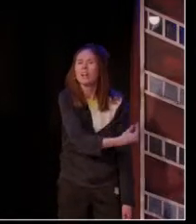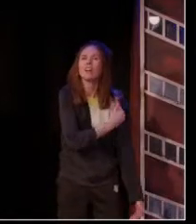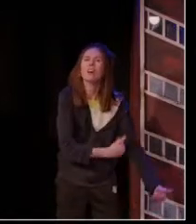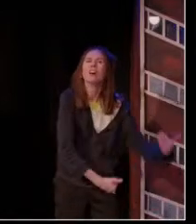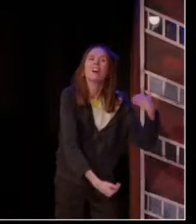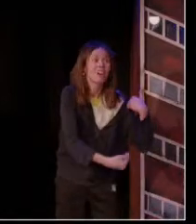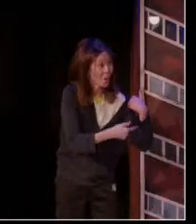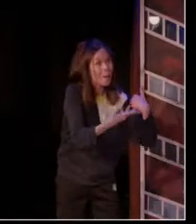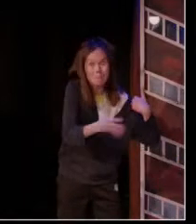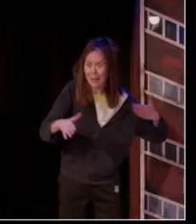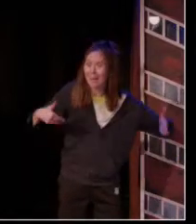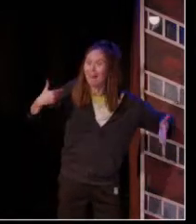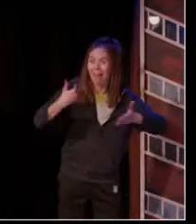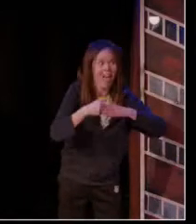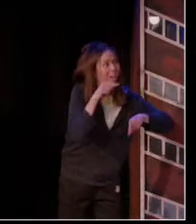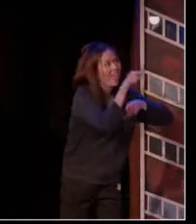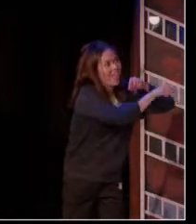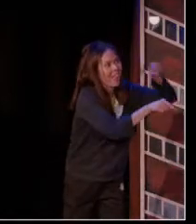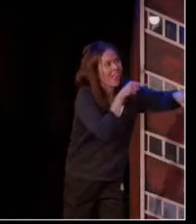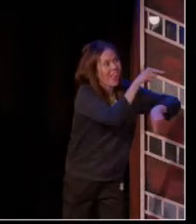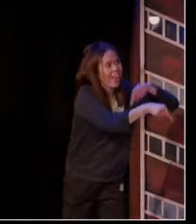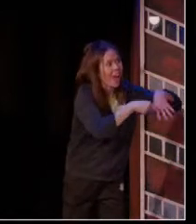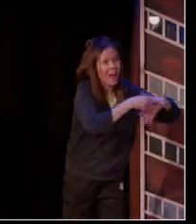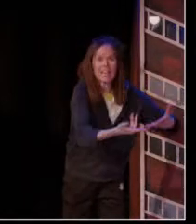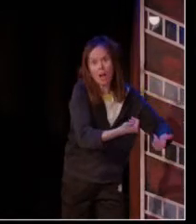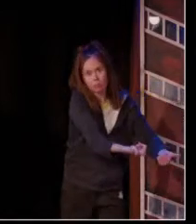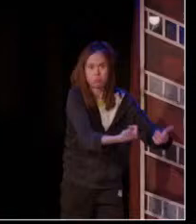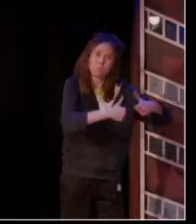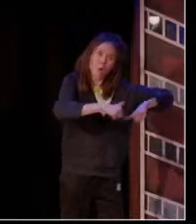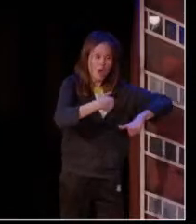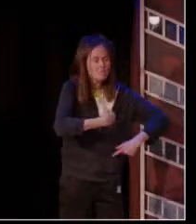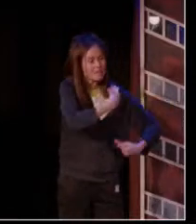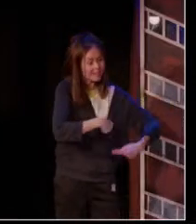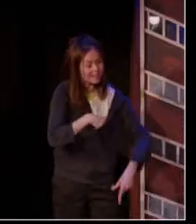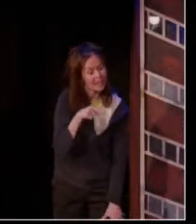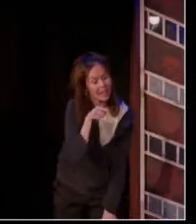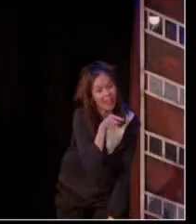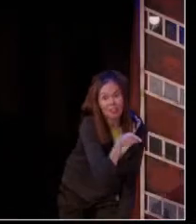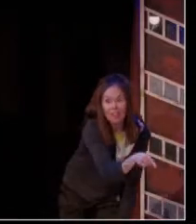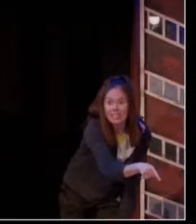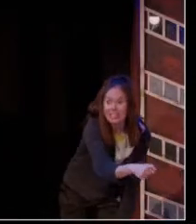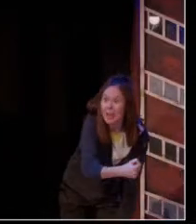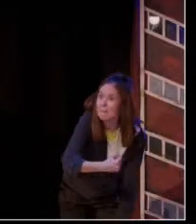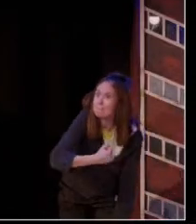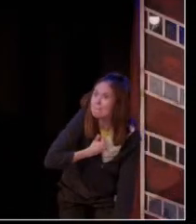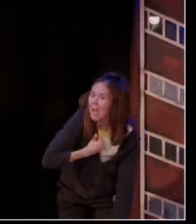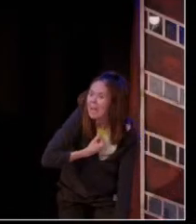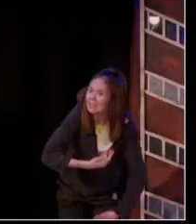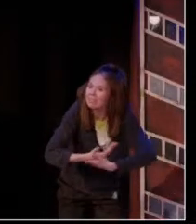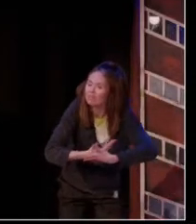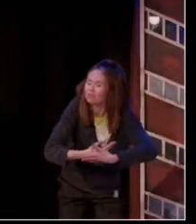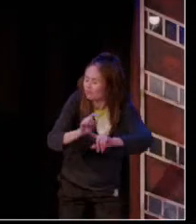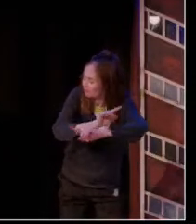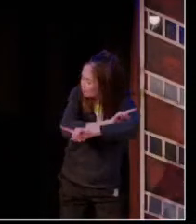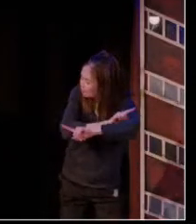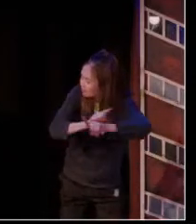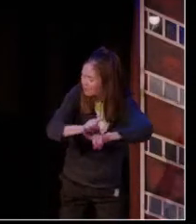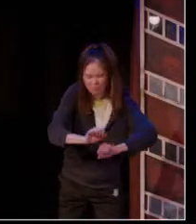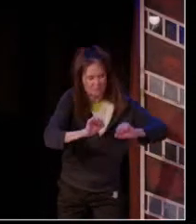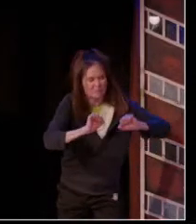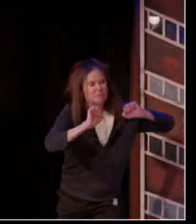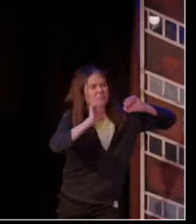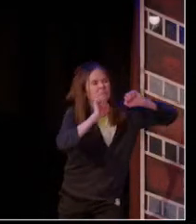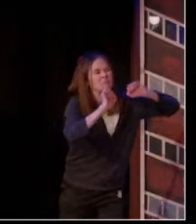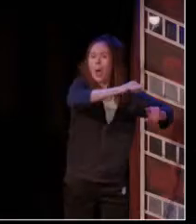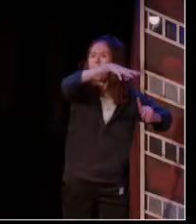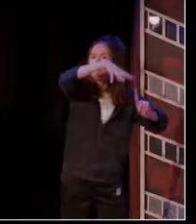now baits me. That brat is not mine, it is the offspring of Polixenes. So together with its mother, take